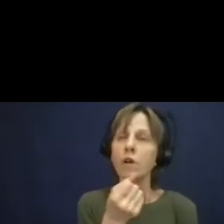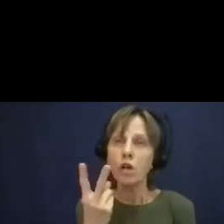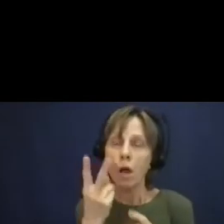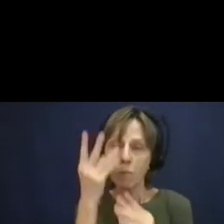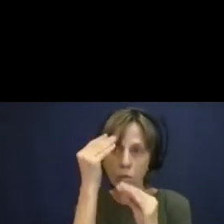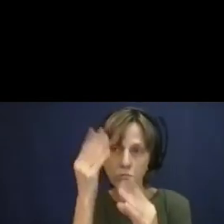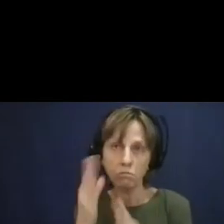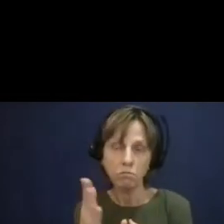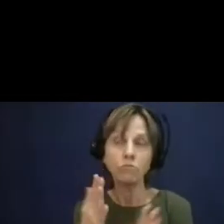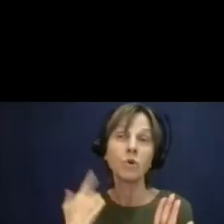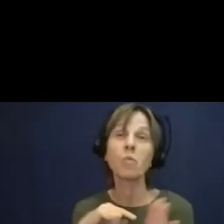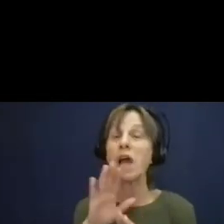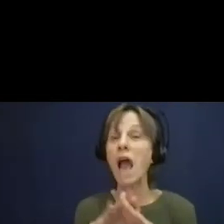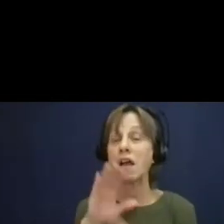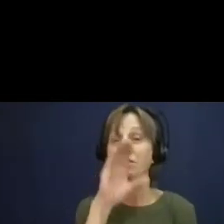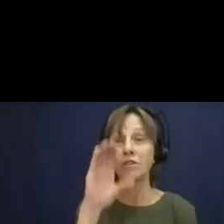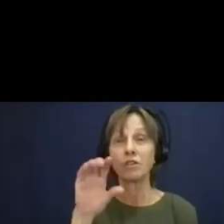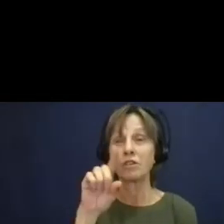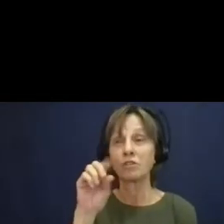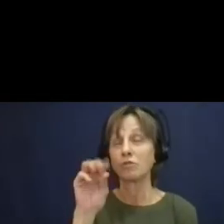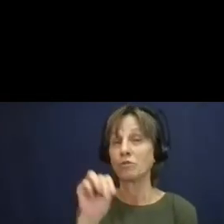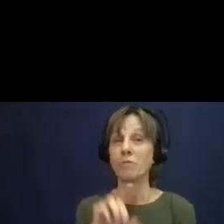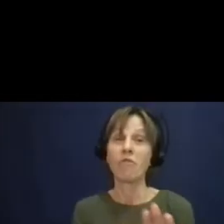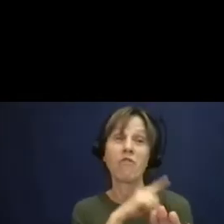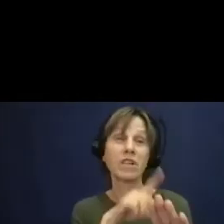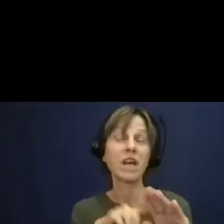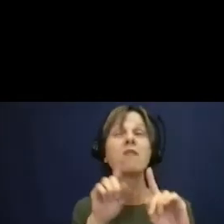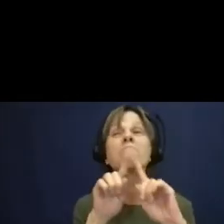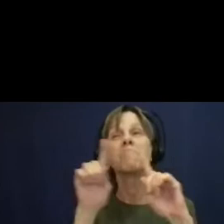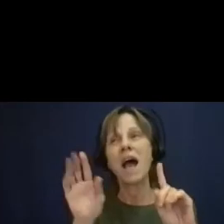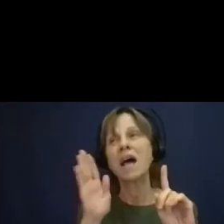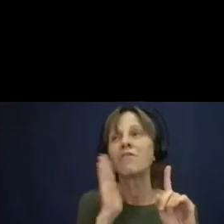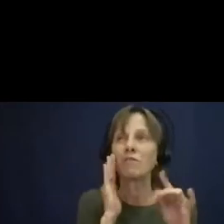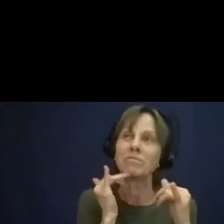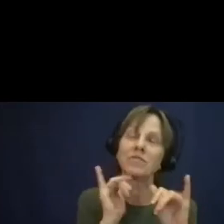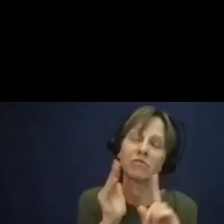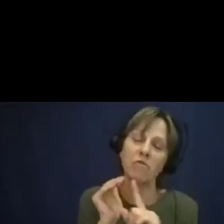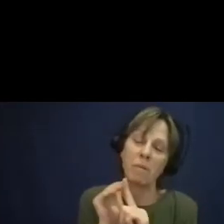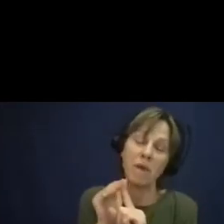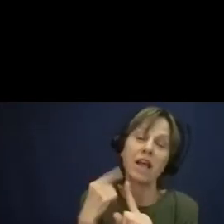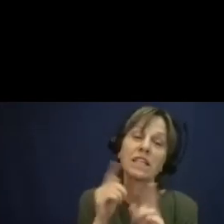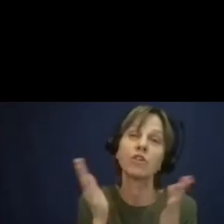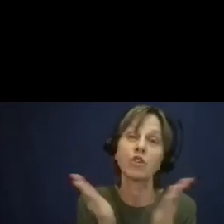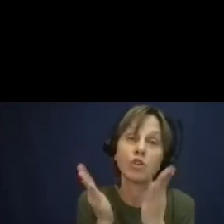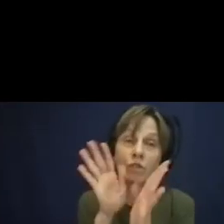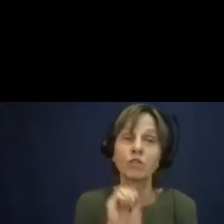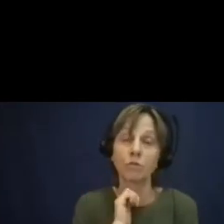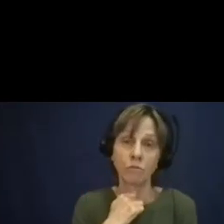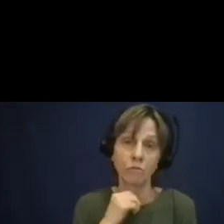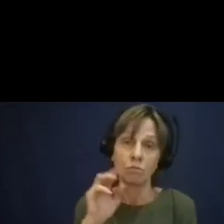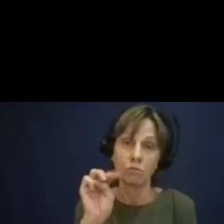We've all been on Zoom for a very long time, but it does not hurt to have the reminder. We encourage you to keep yourself on mute so we